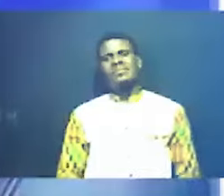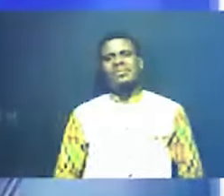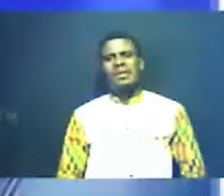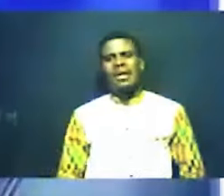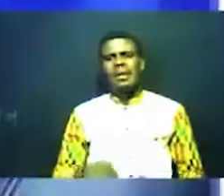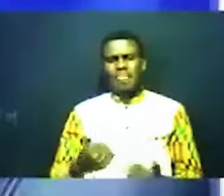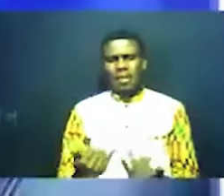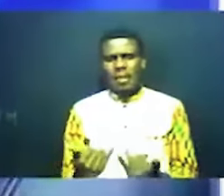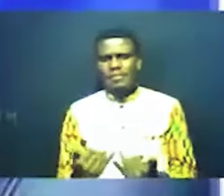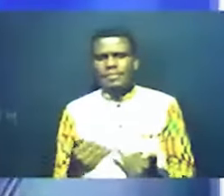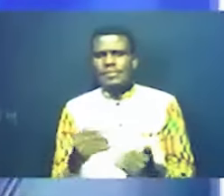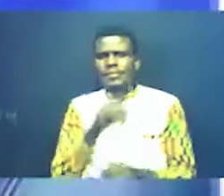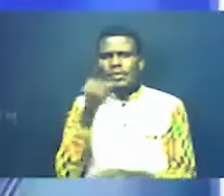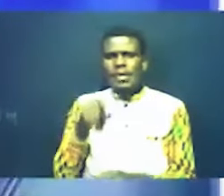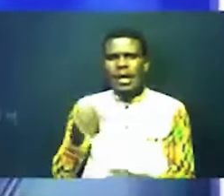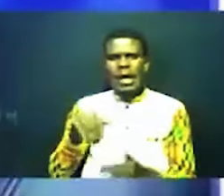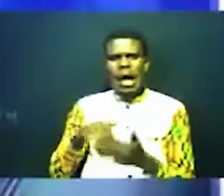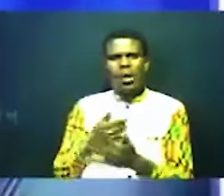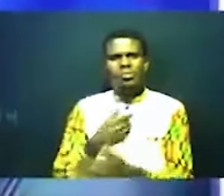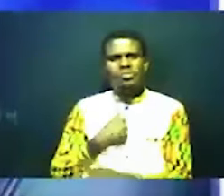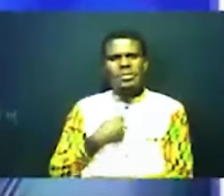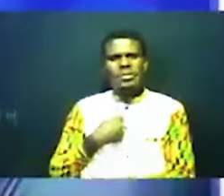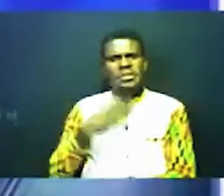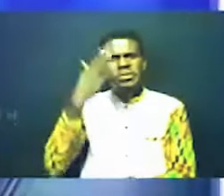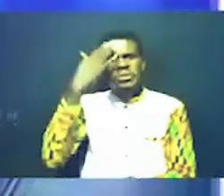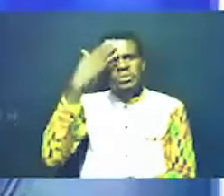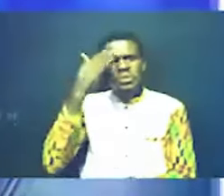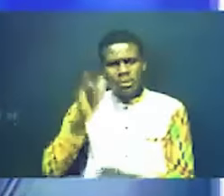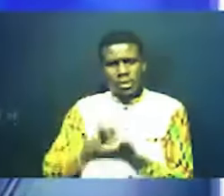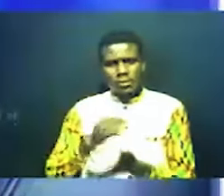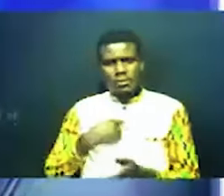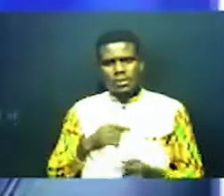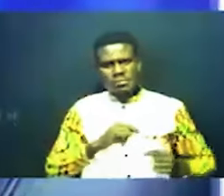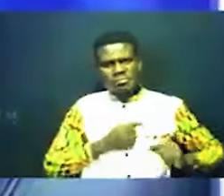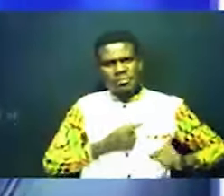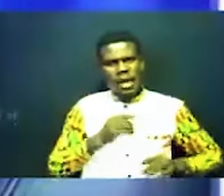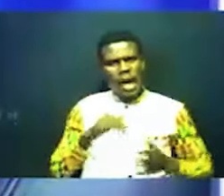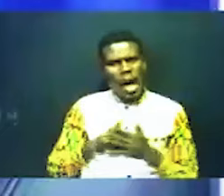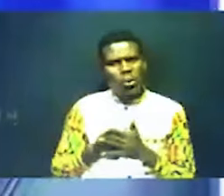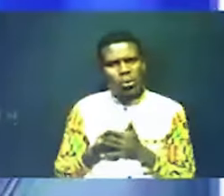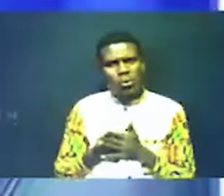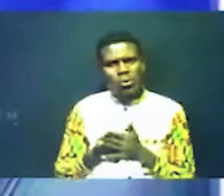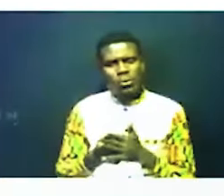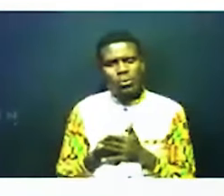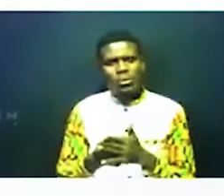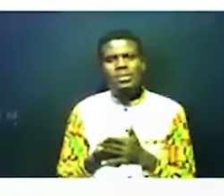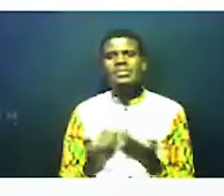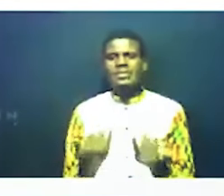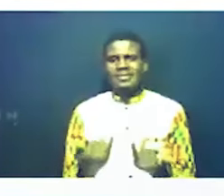am bitter? So let's look at the symptoms of